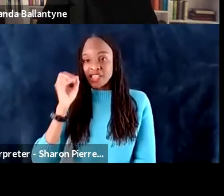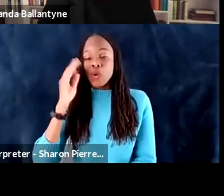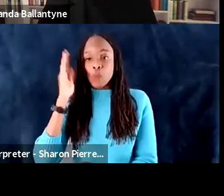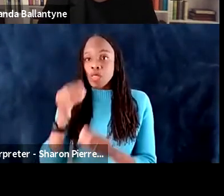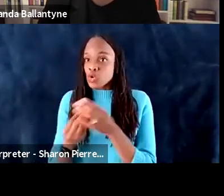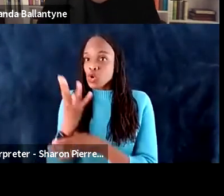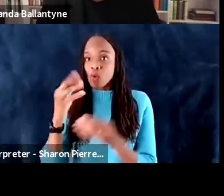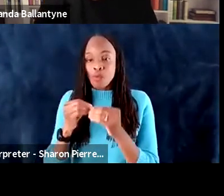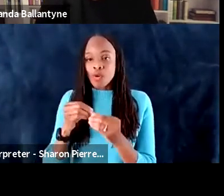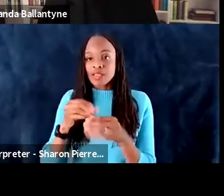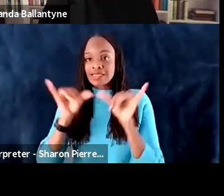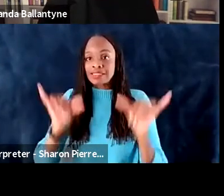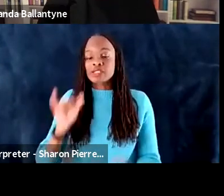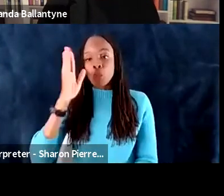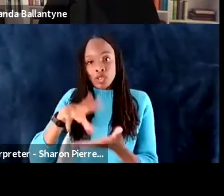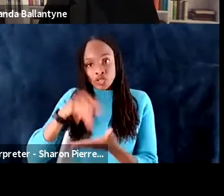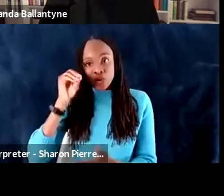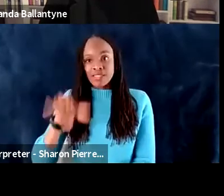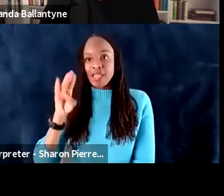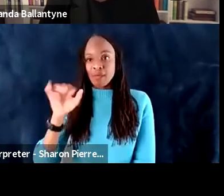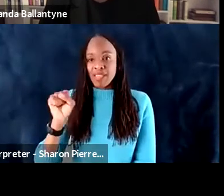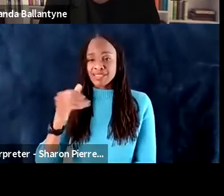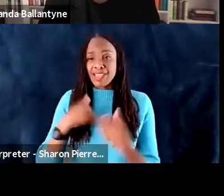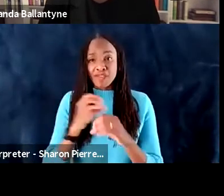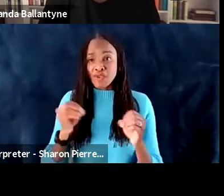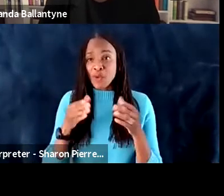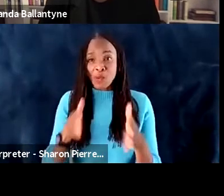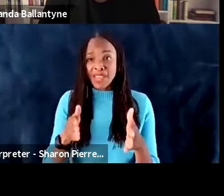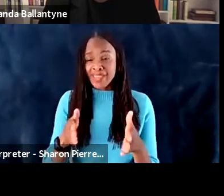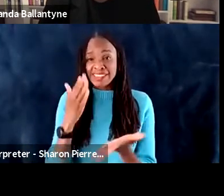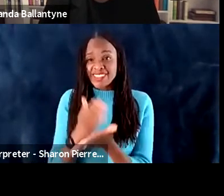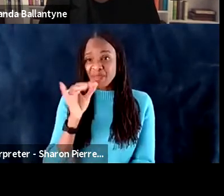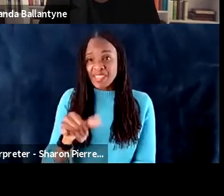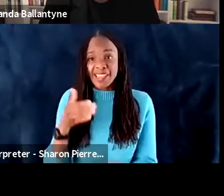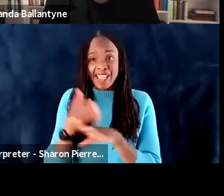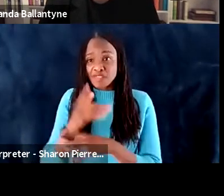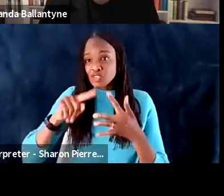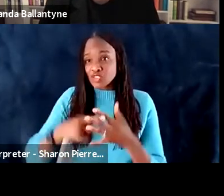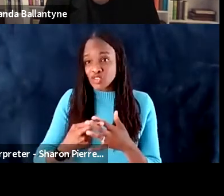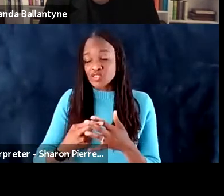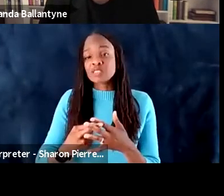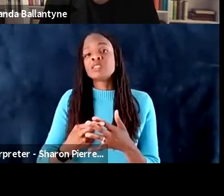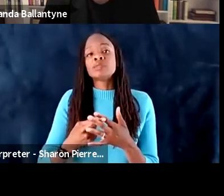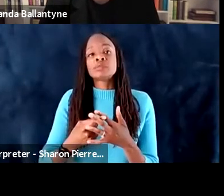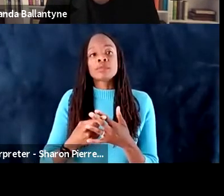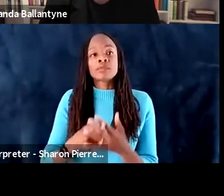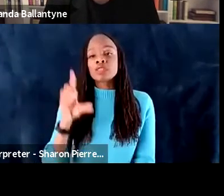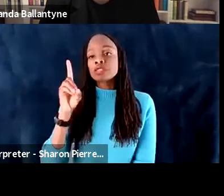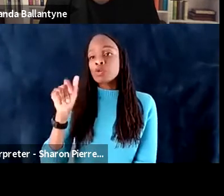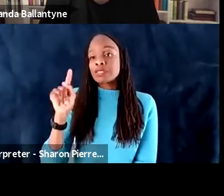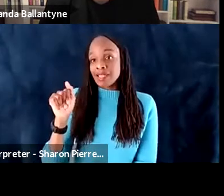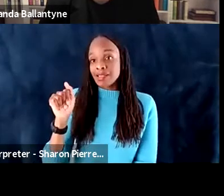will learn that bias as well. And there is no way to pull that back once you've got it started. So data is